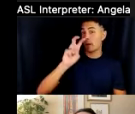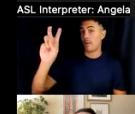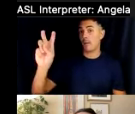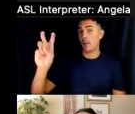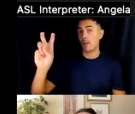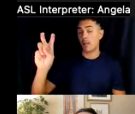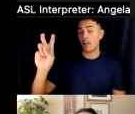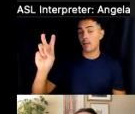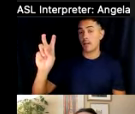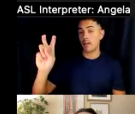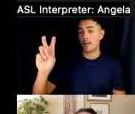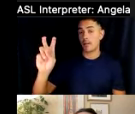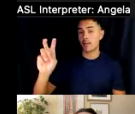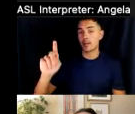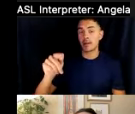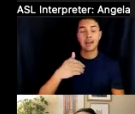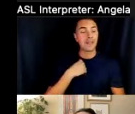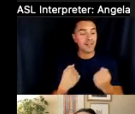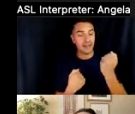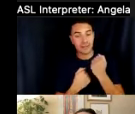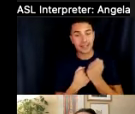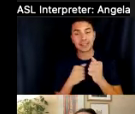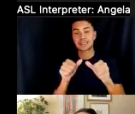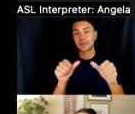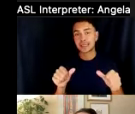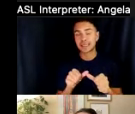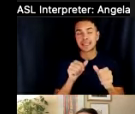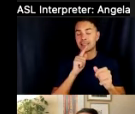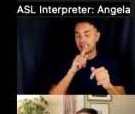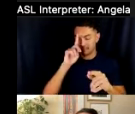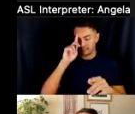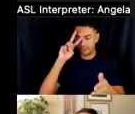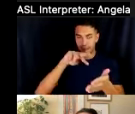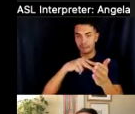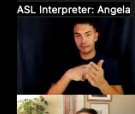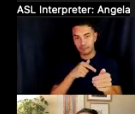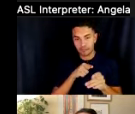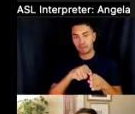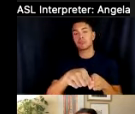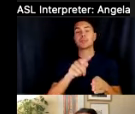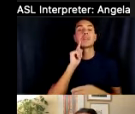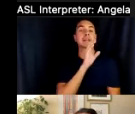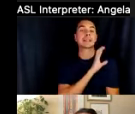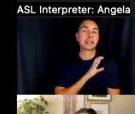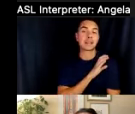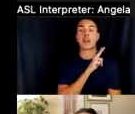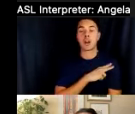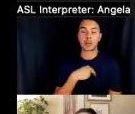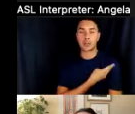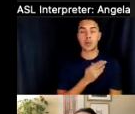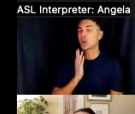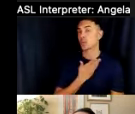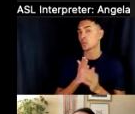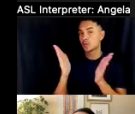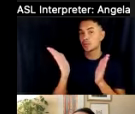have dedicated spaces in all of the clinics and hospitals in our service area. So they know